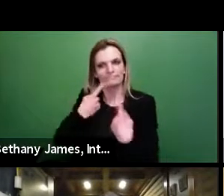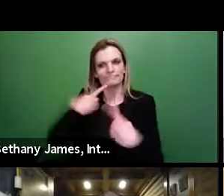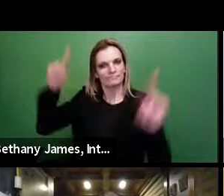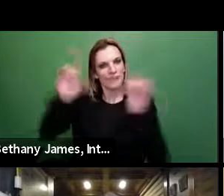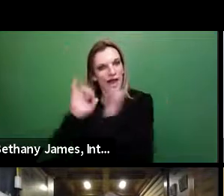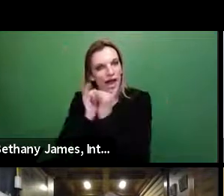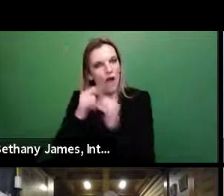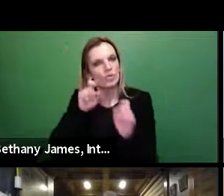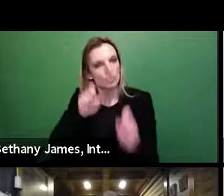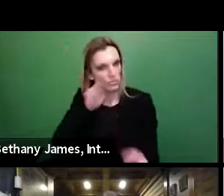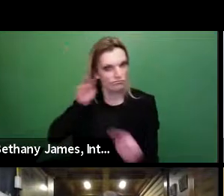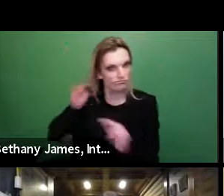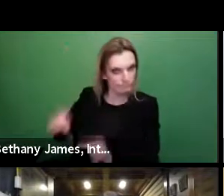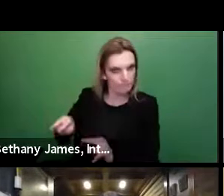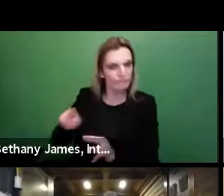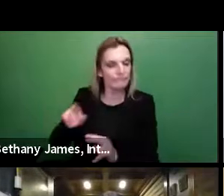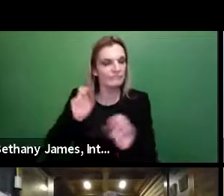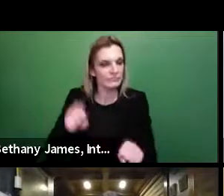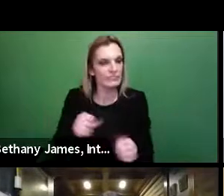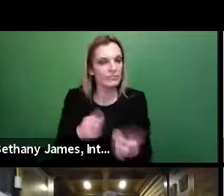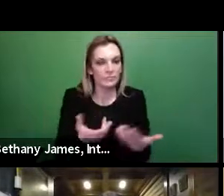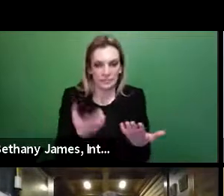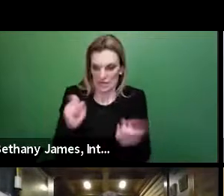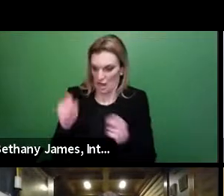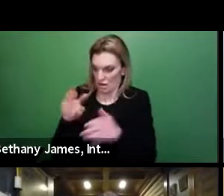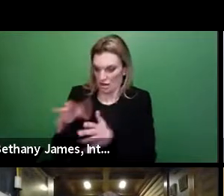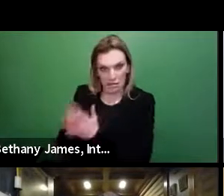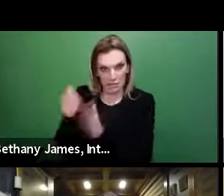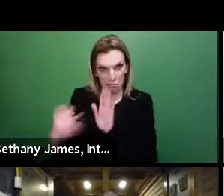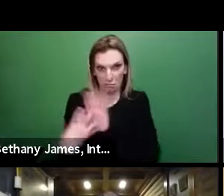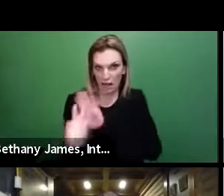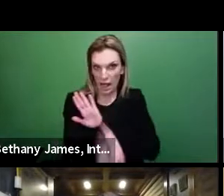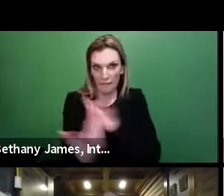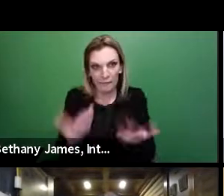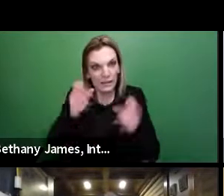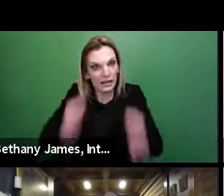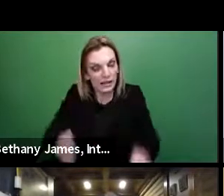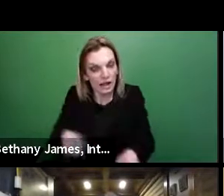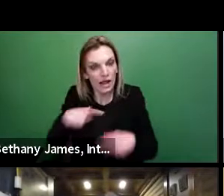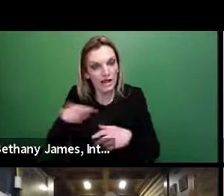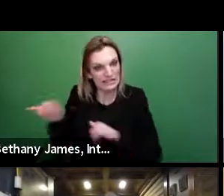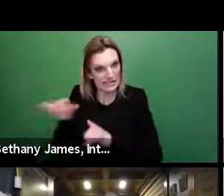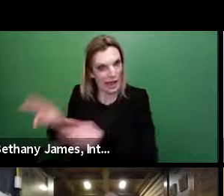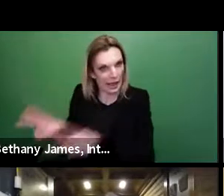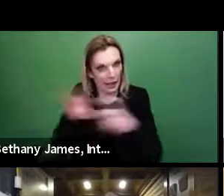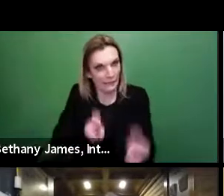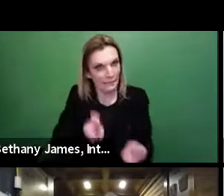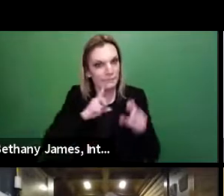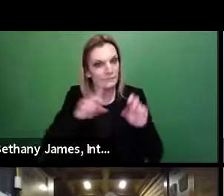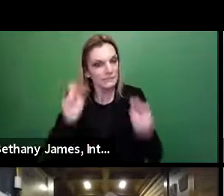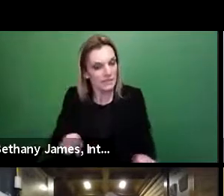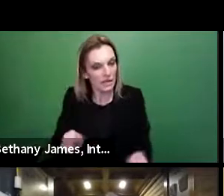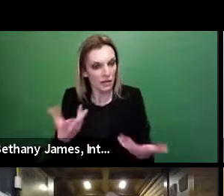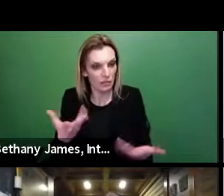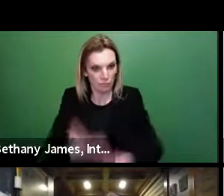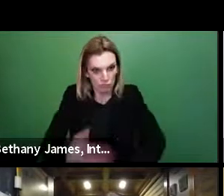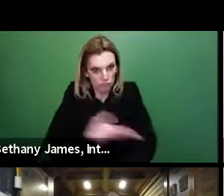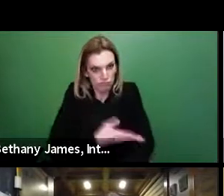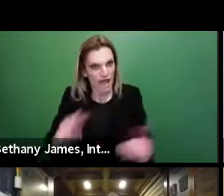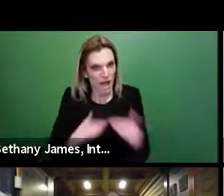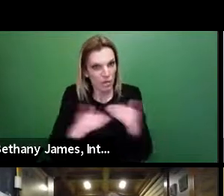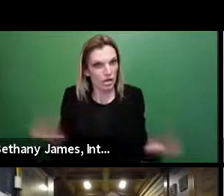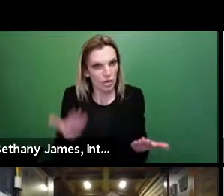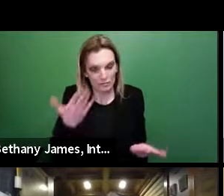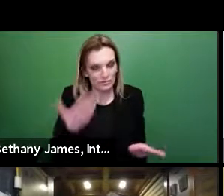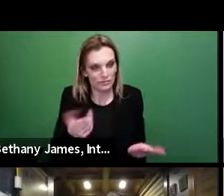particular, shall we say, model can be brought here to implement, to work, or to try to work so that we can bring about some equity, because we've been